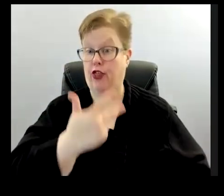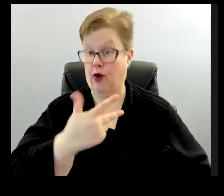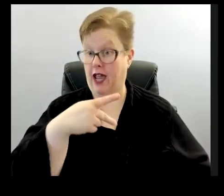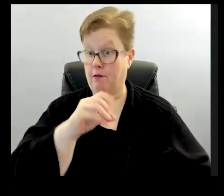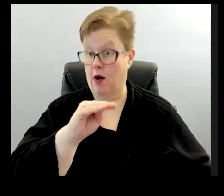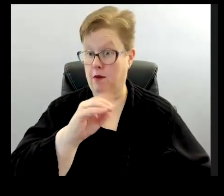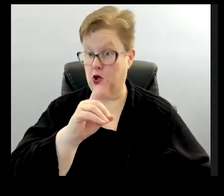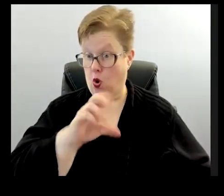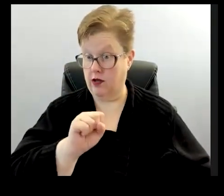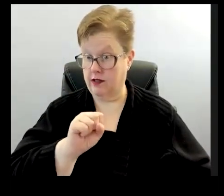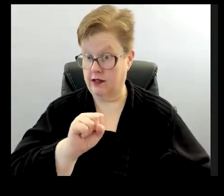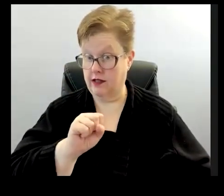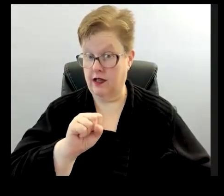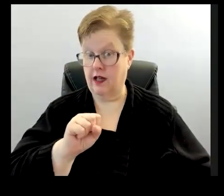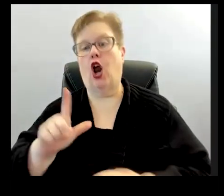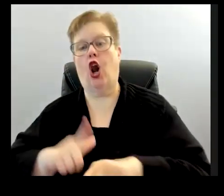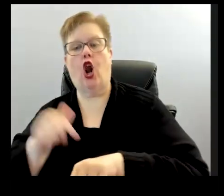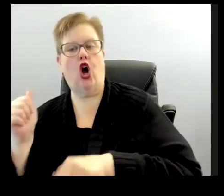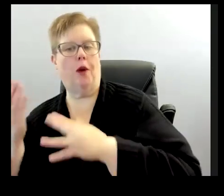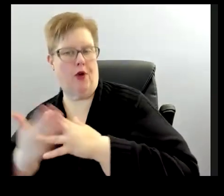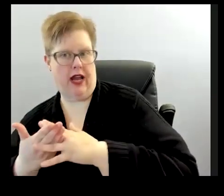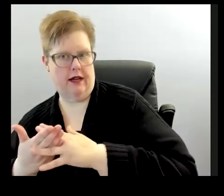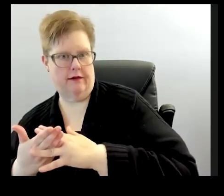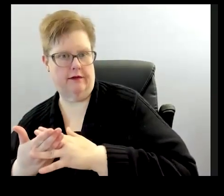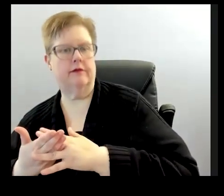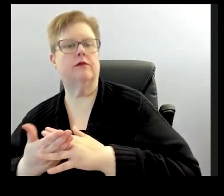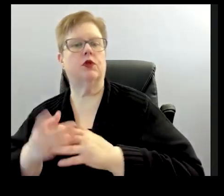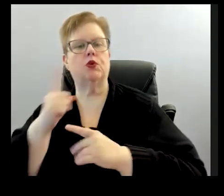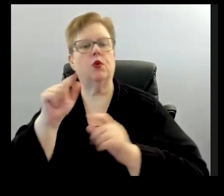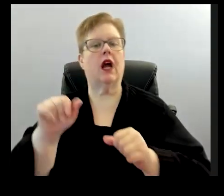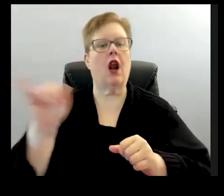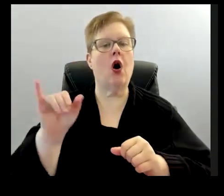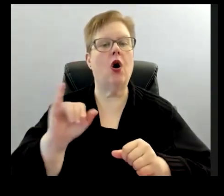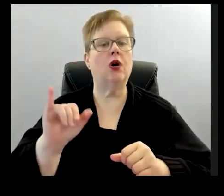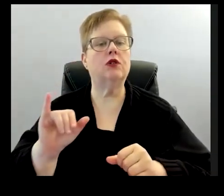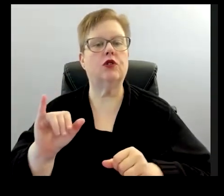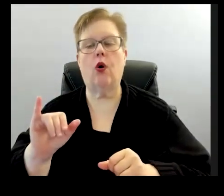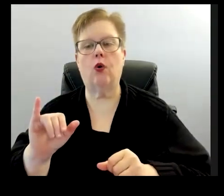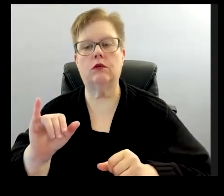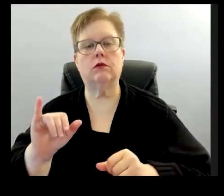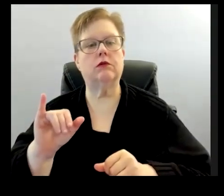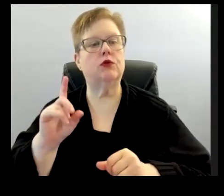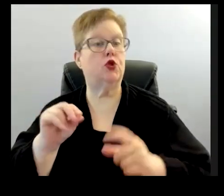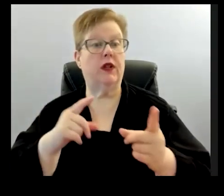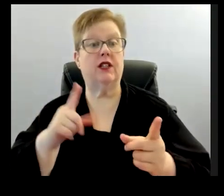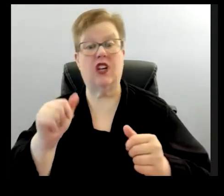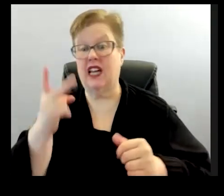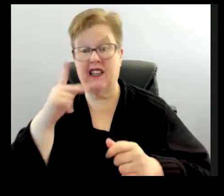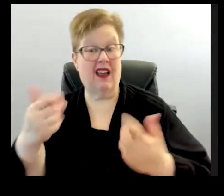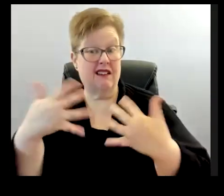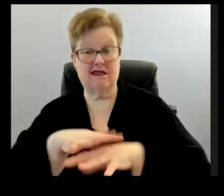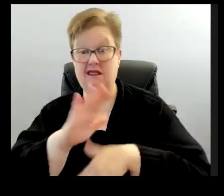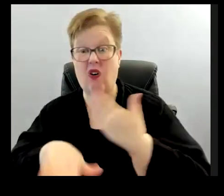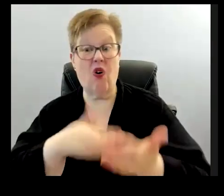Pomodoros, take a slightly longer break. And so you can also use this, but you can see that you can actually integrate